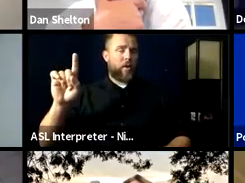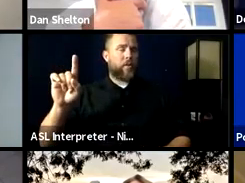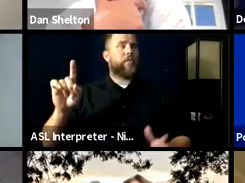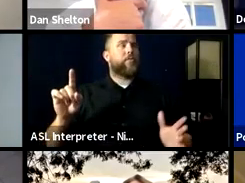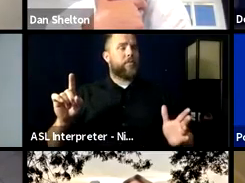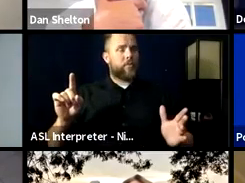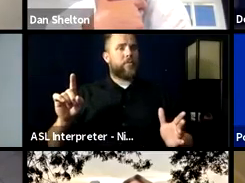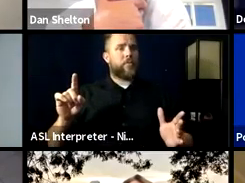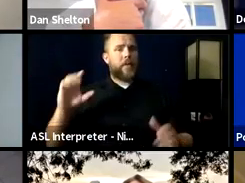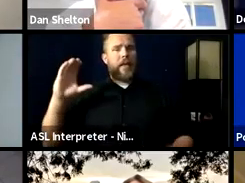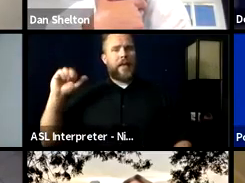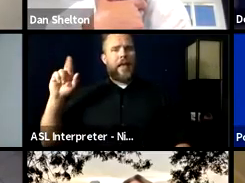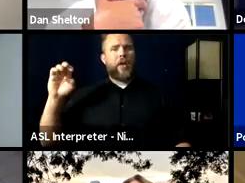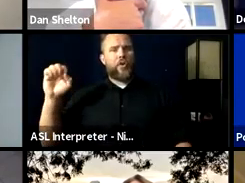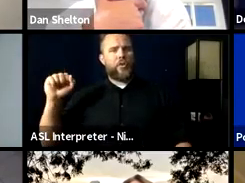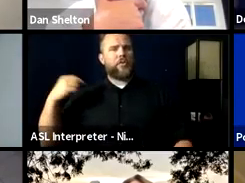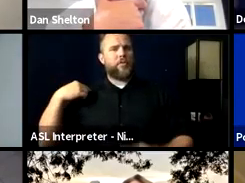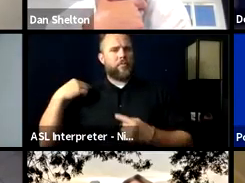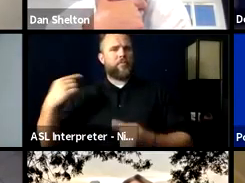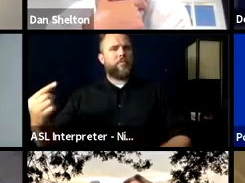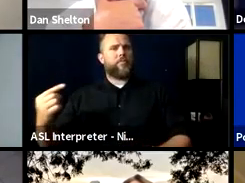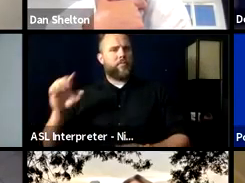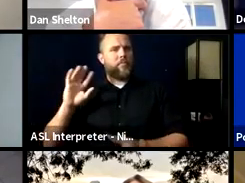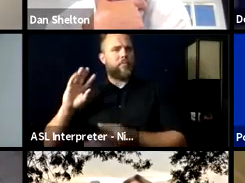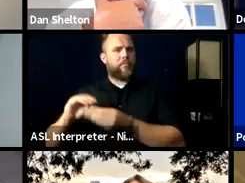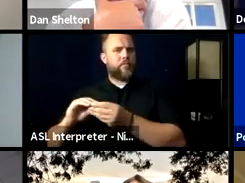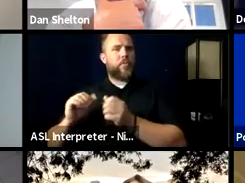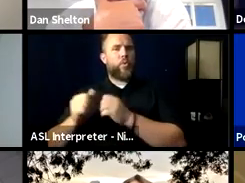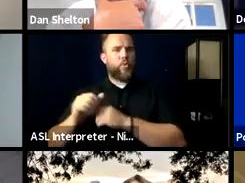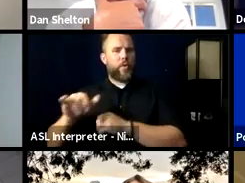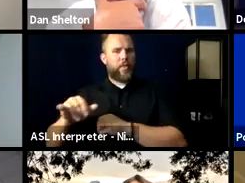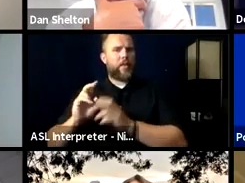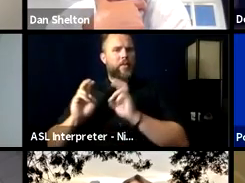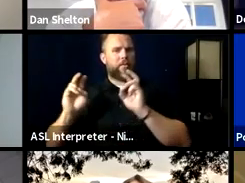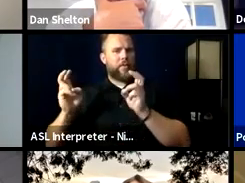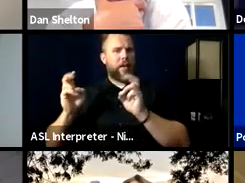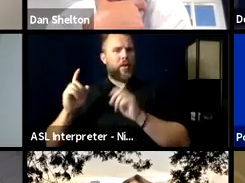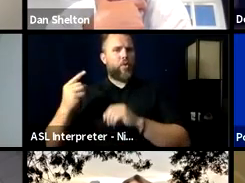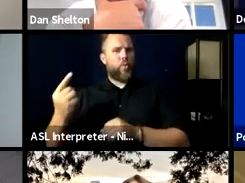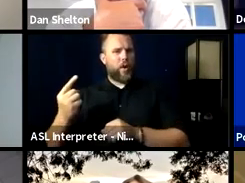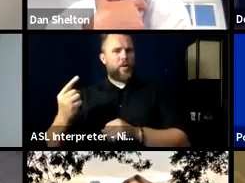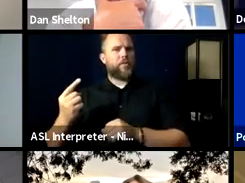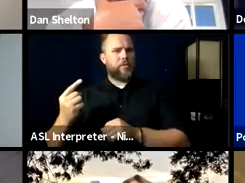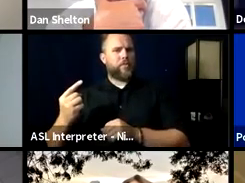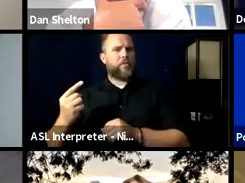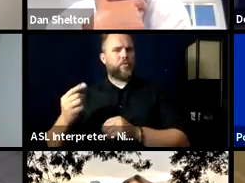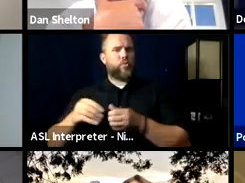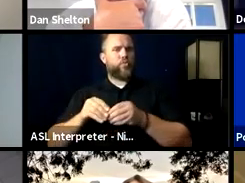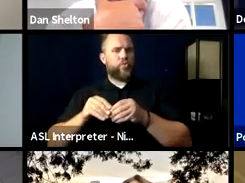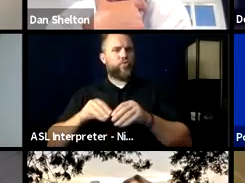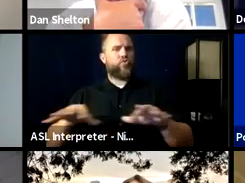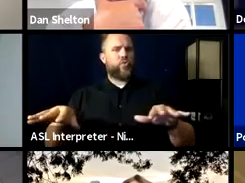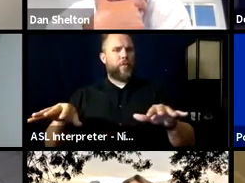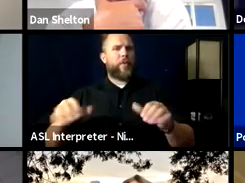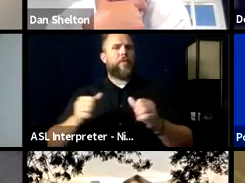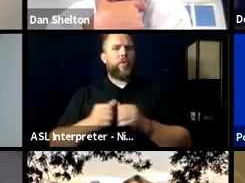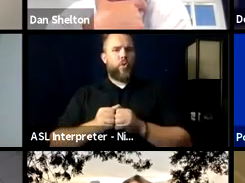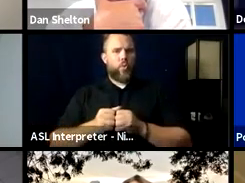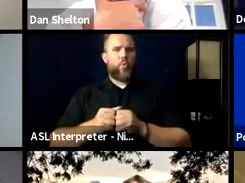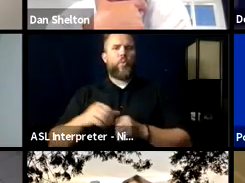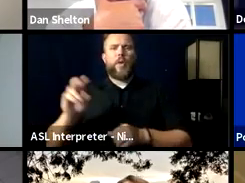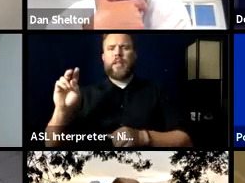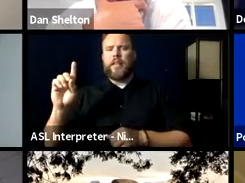the states, through the CARES Act language, was required to distribute that money to districts based on the